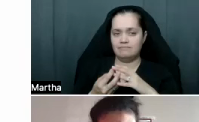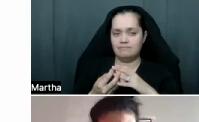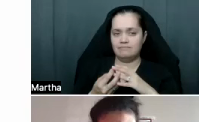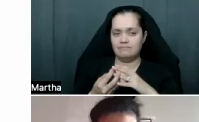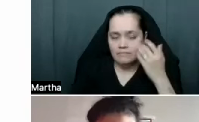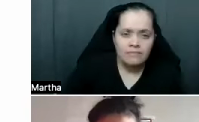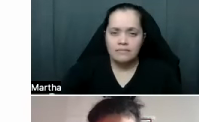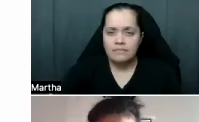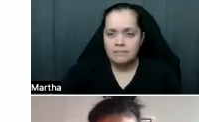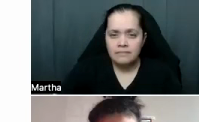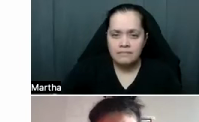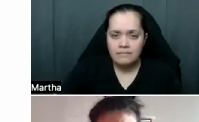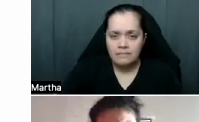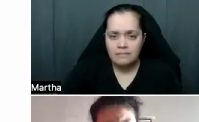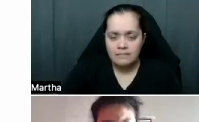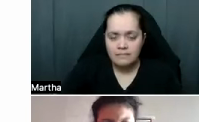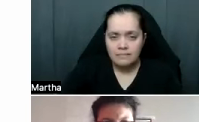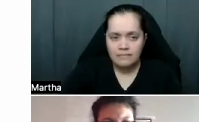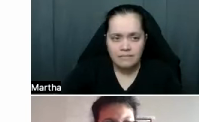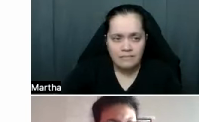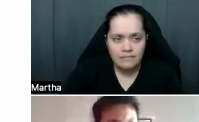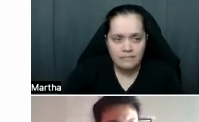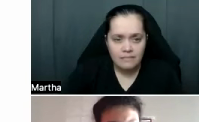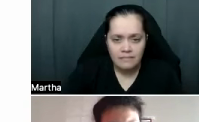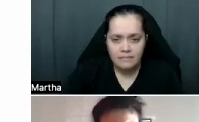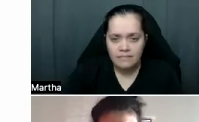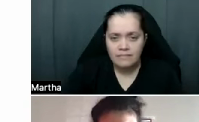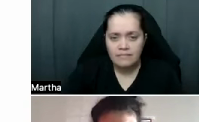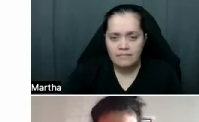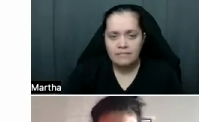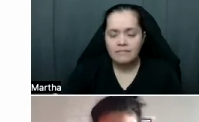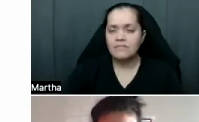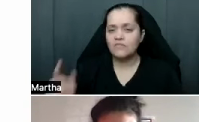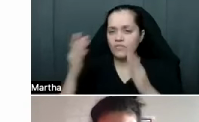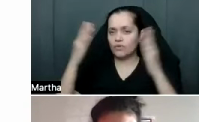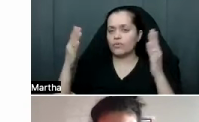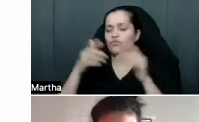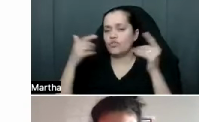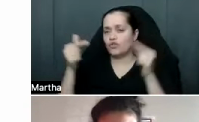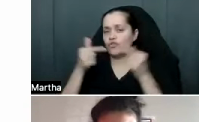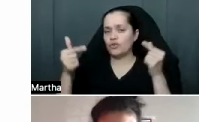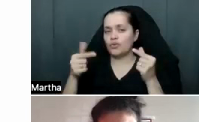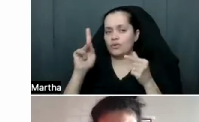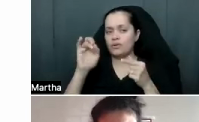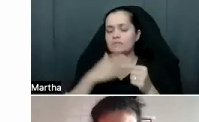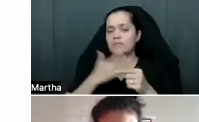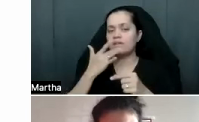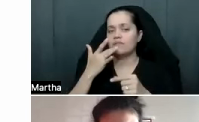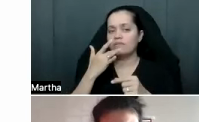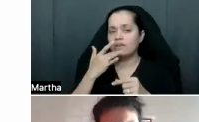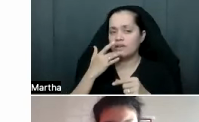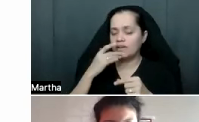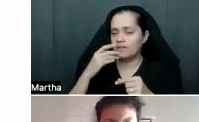here is my map quiz tip for the Great Lakes. All right, that's my favorite actress, Sophia